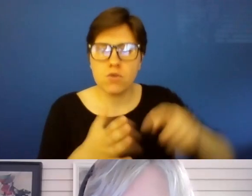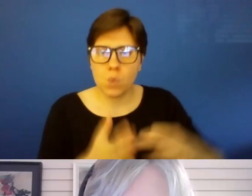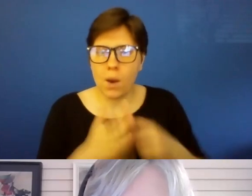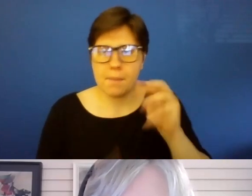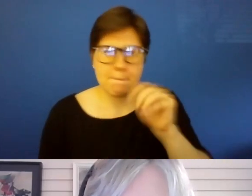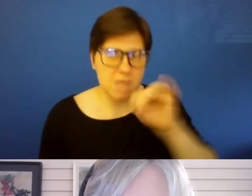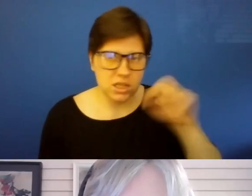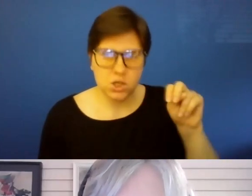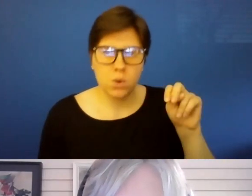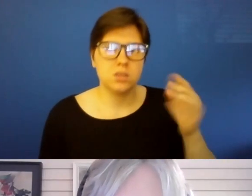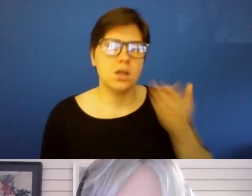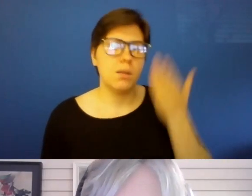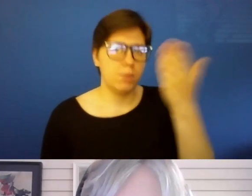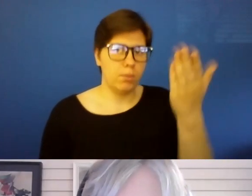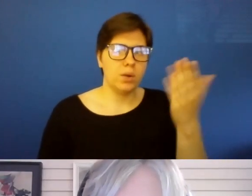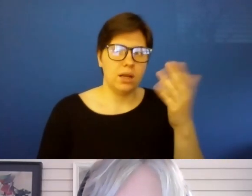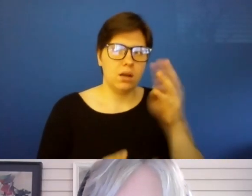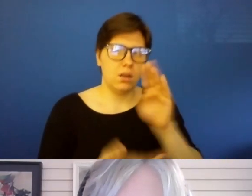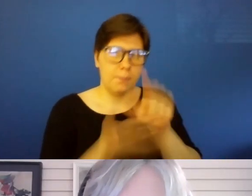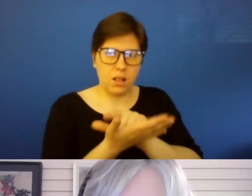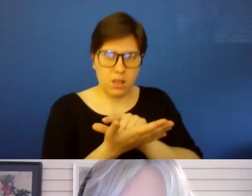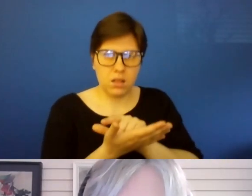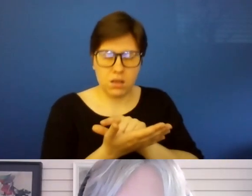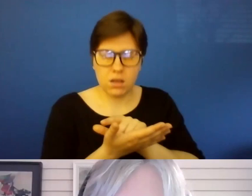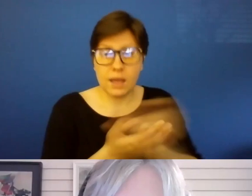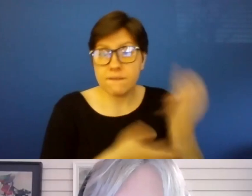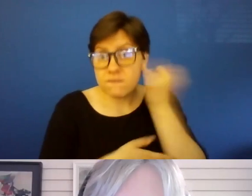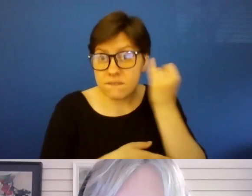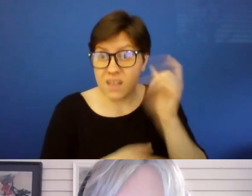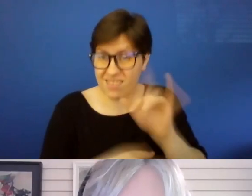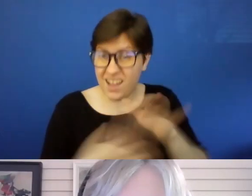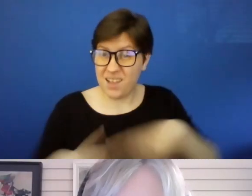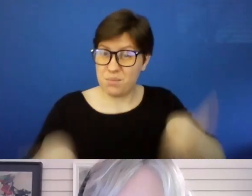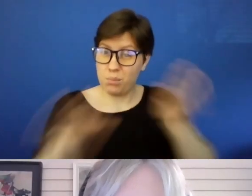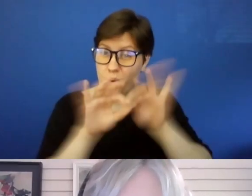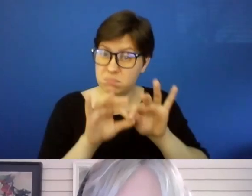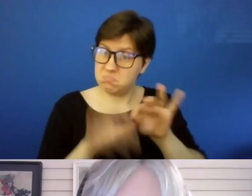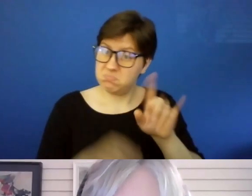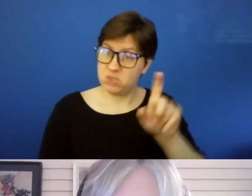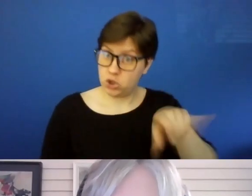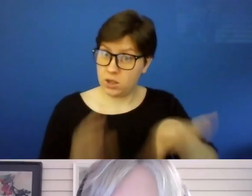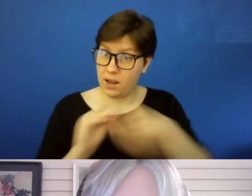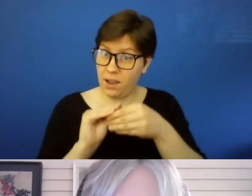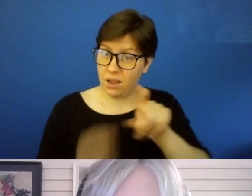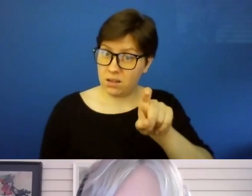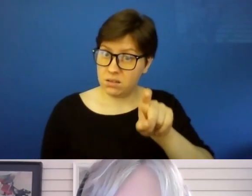proposed physician-assisted suicide bill. If it's so important, should it be added?